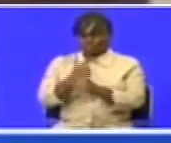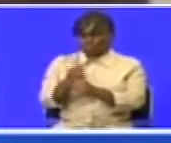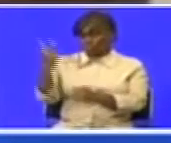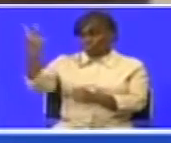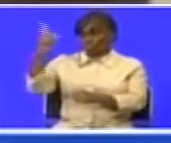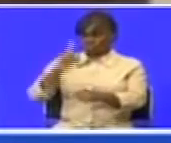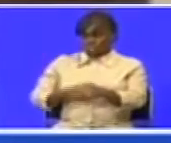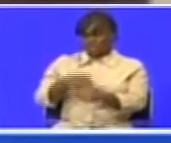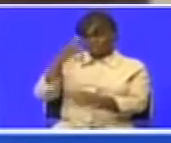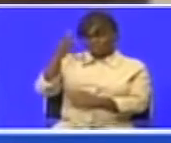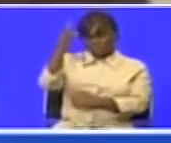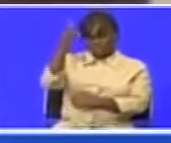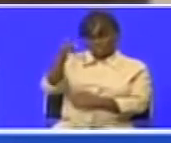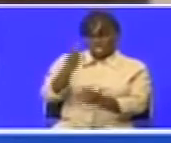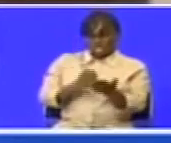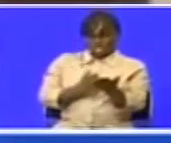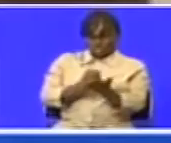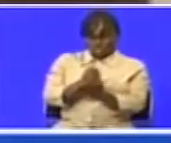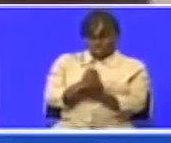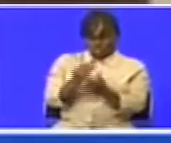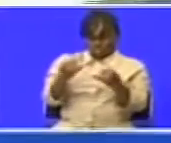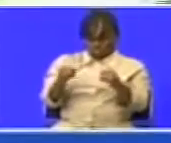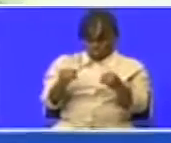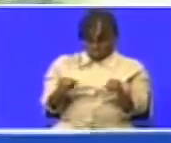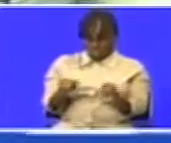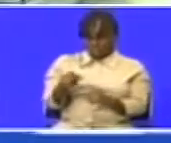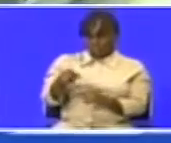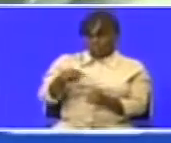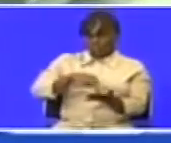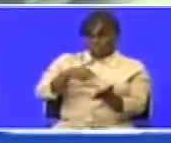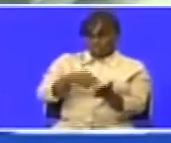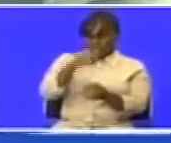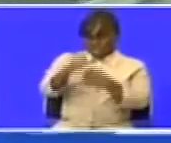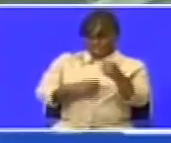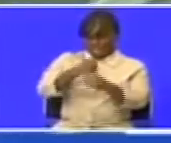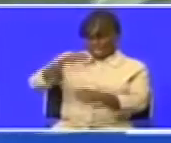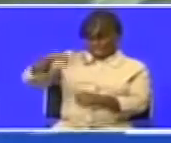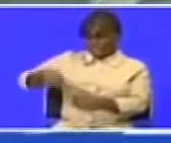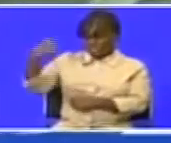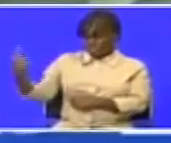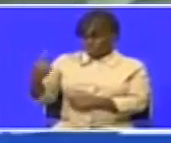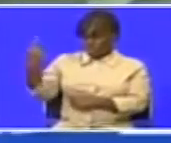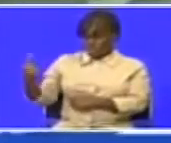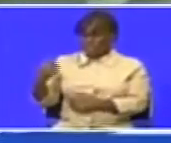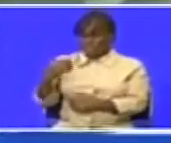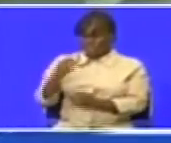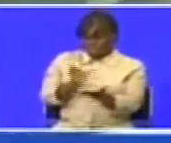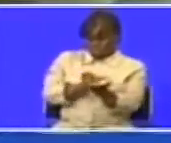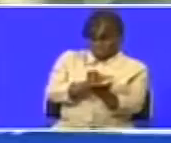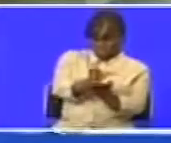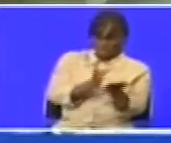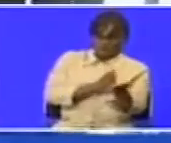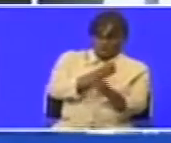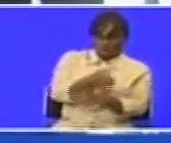number in the near future through this initiative of branch expansion. This year alone, we are putting aside over